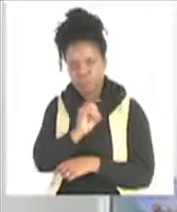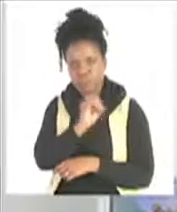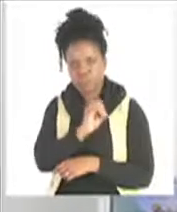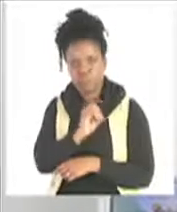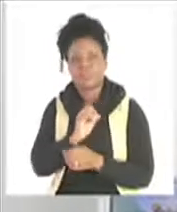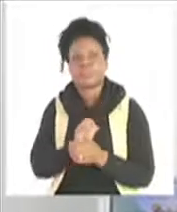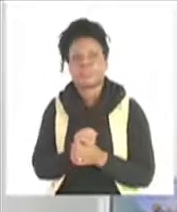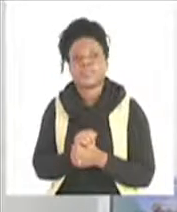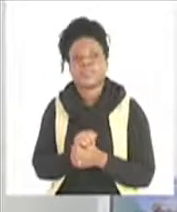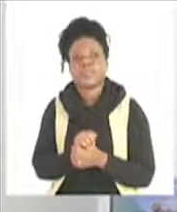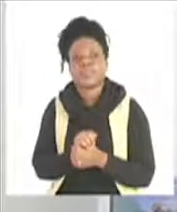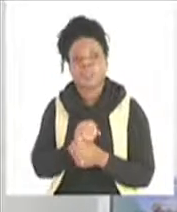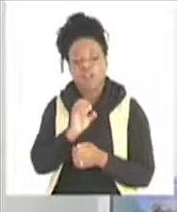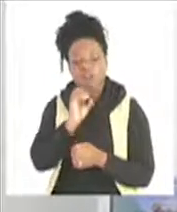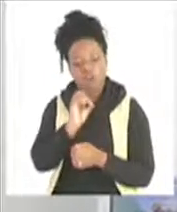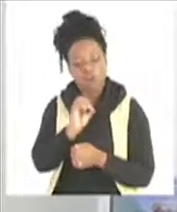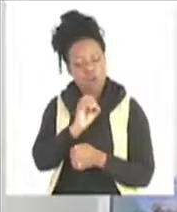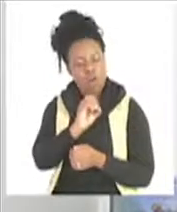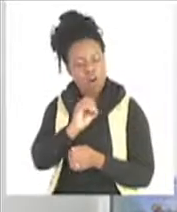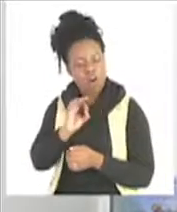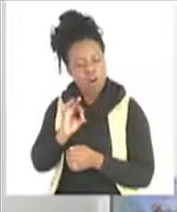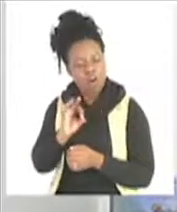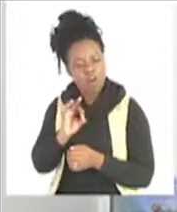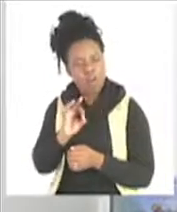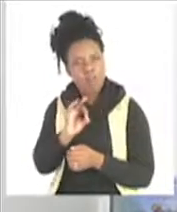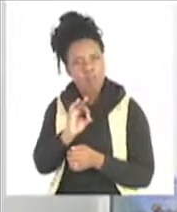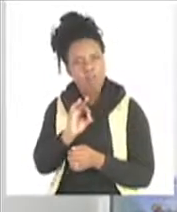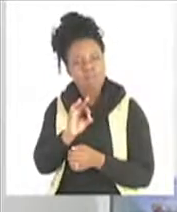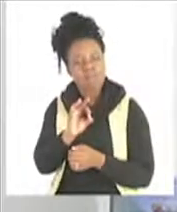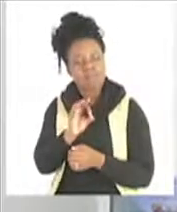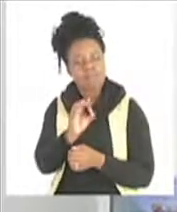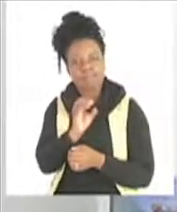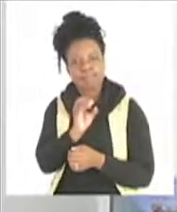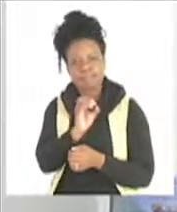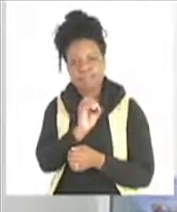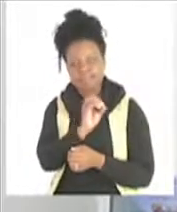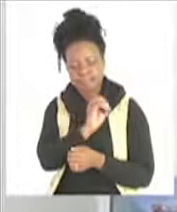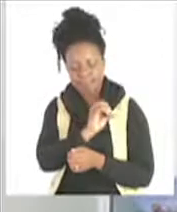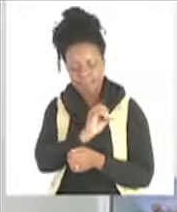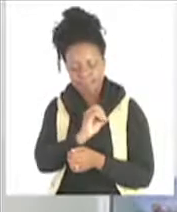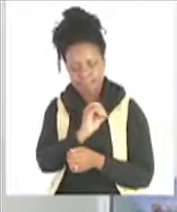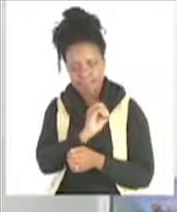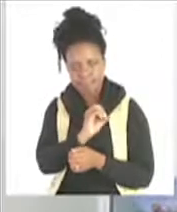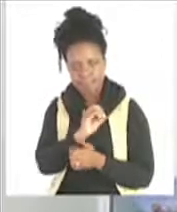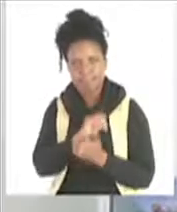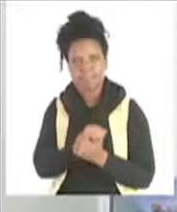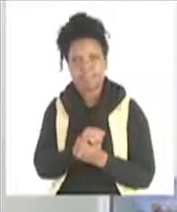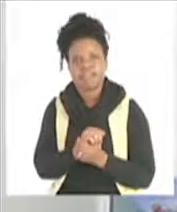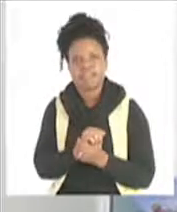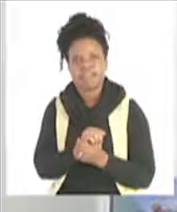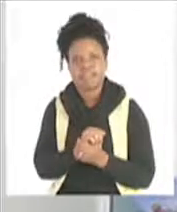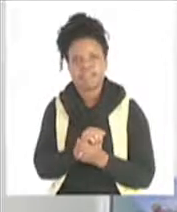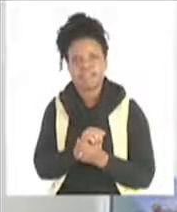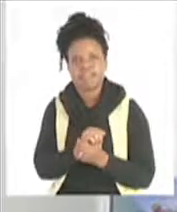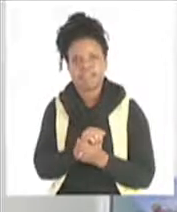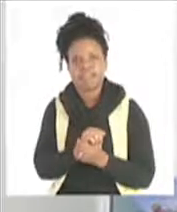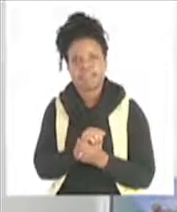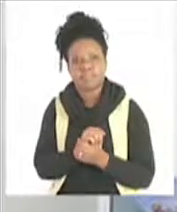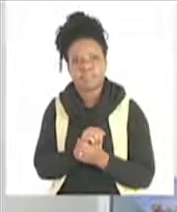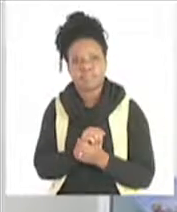have done that part first. So now do we've got any brackets? No. Do you